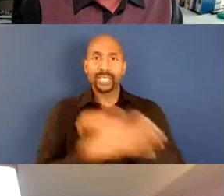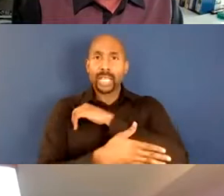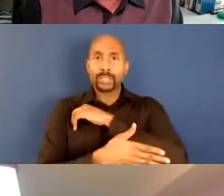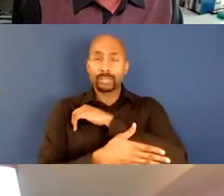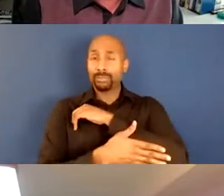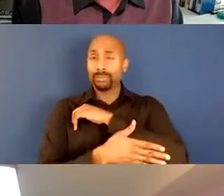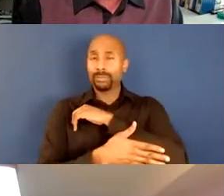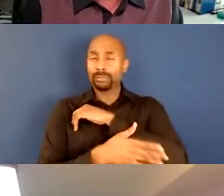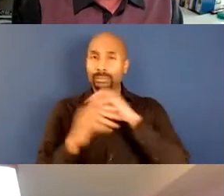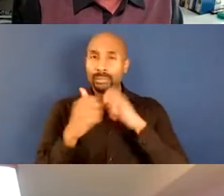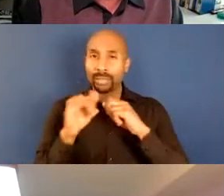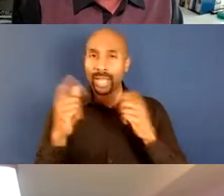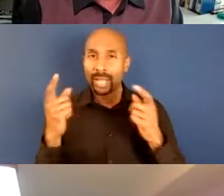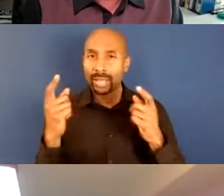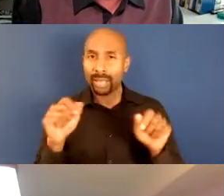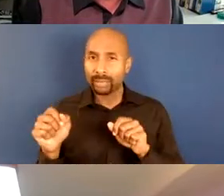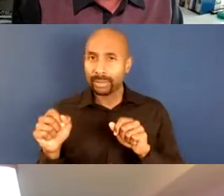How is that possible? I mean,